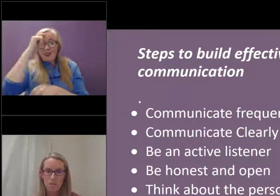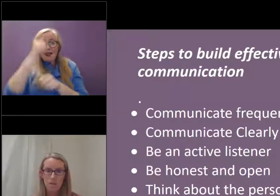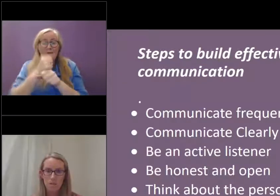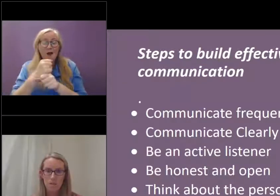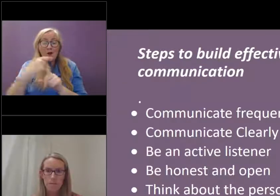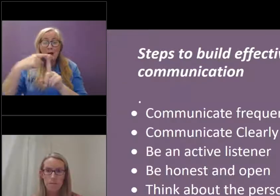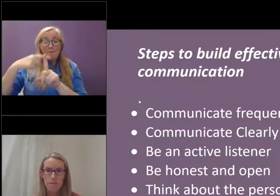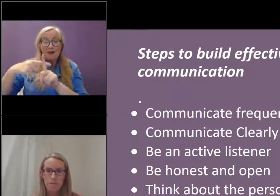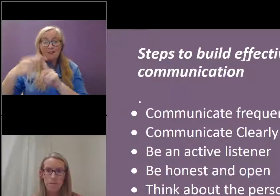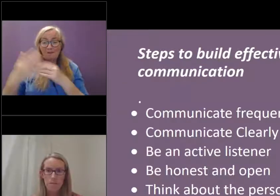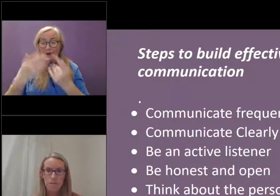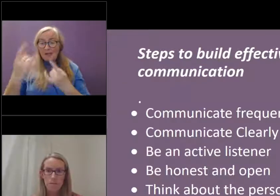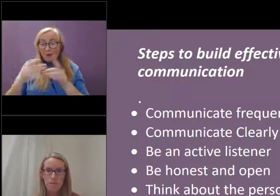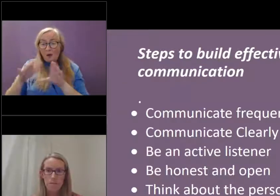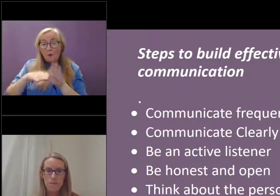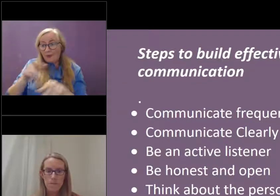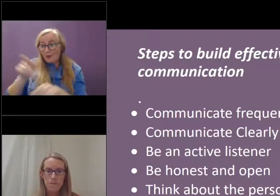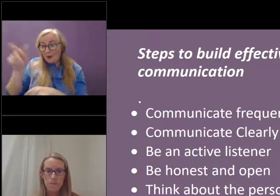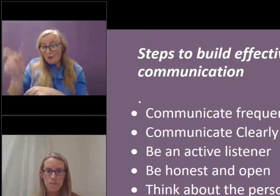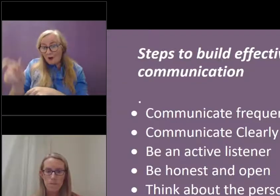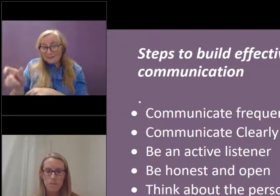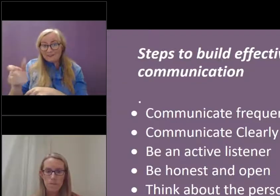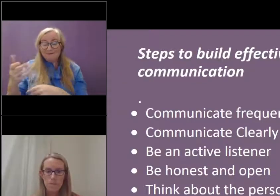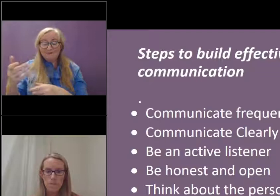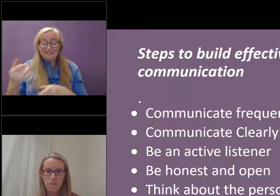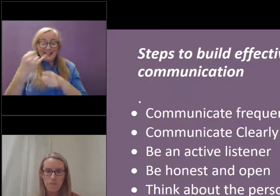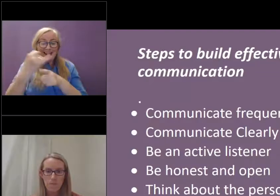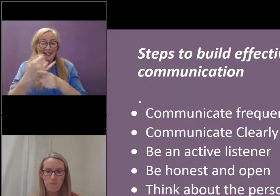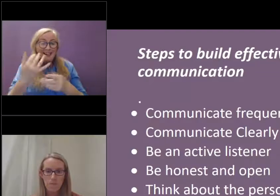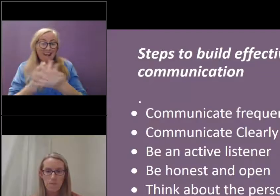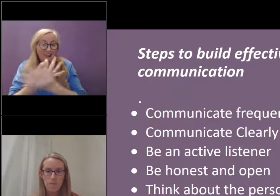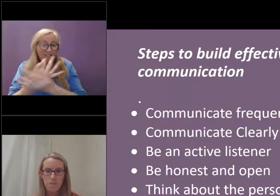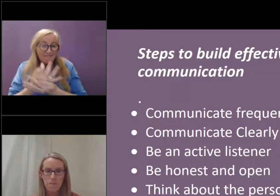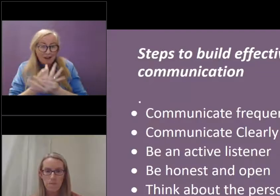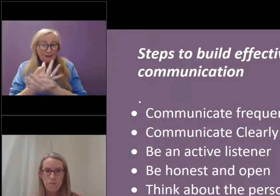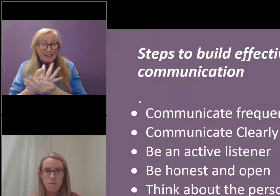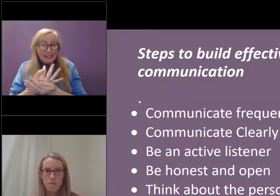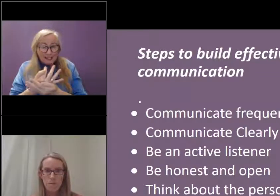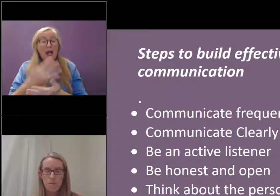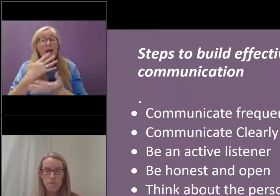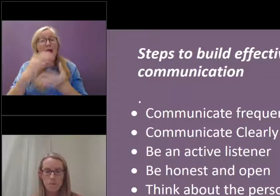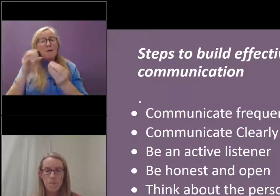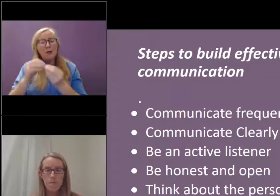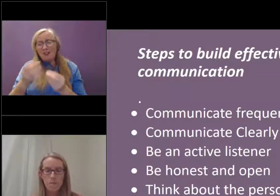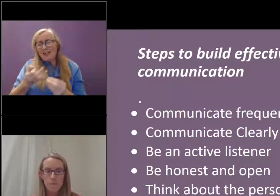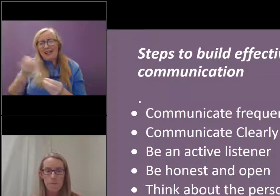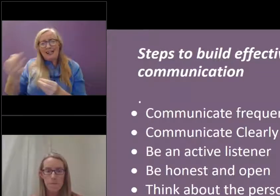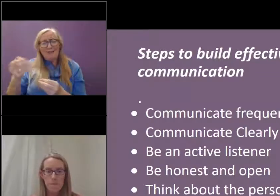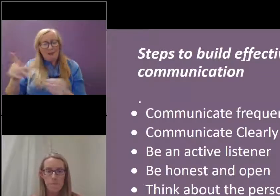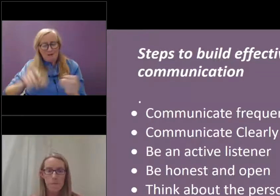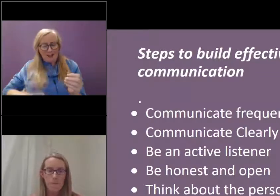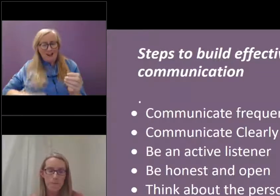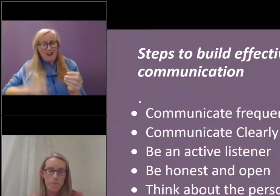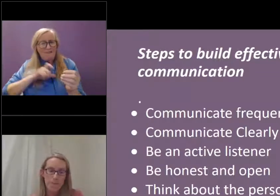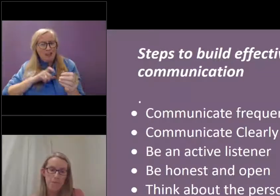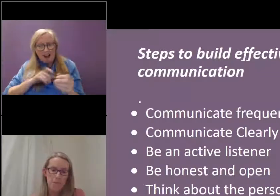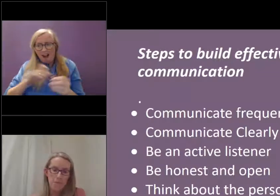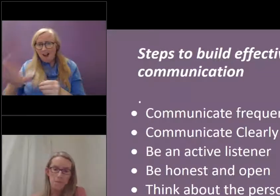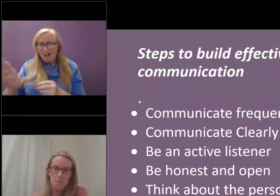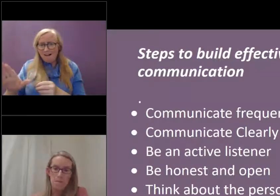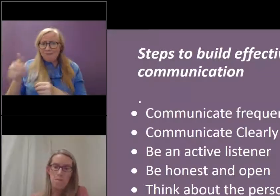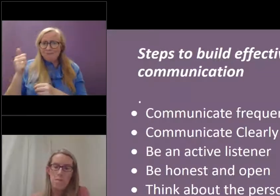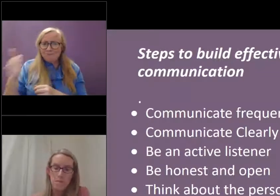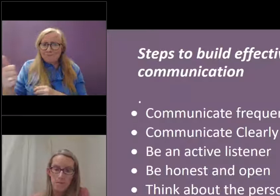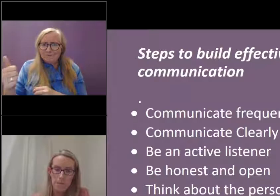a young person or the family achievements, and that reinforces their sense of confidence and how they are, and bolsters